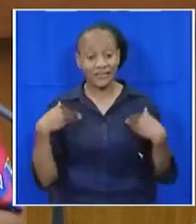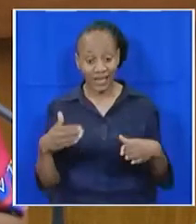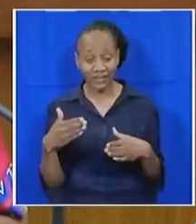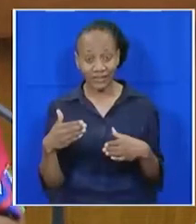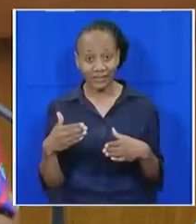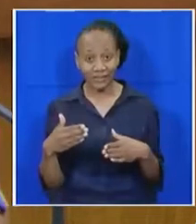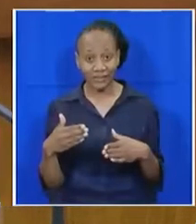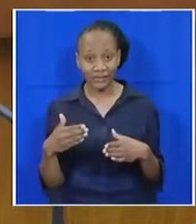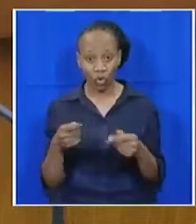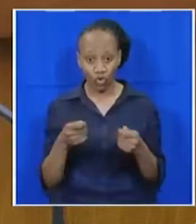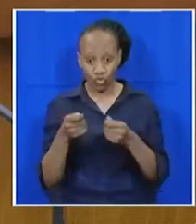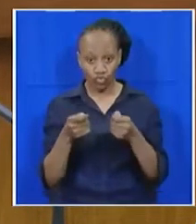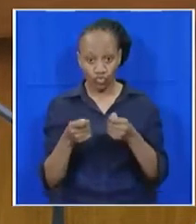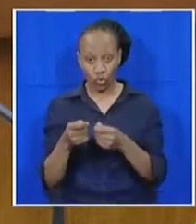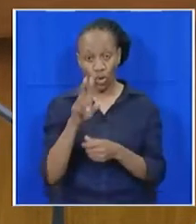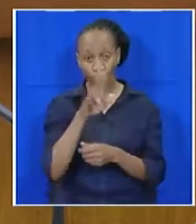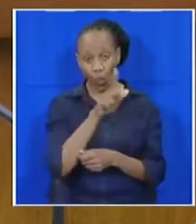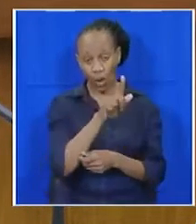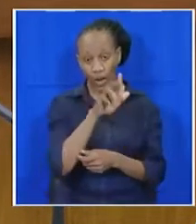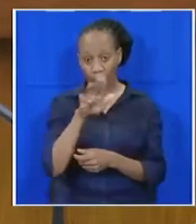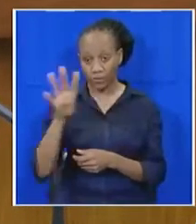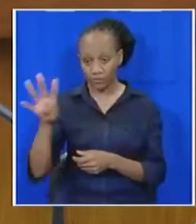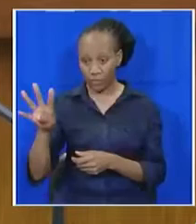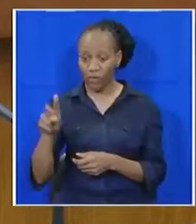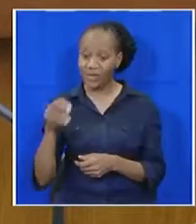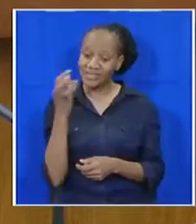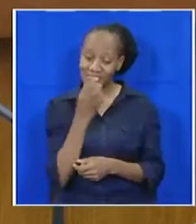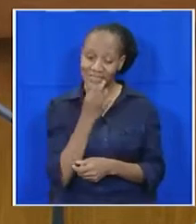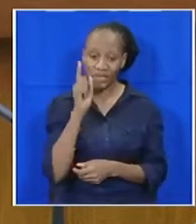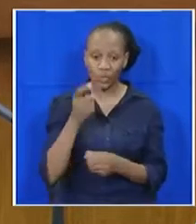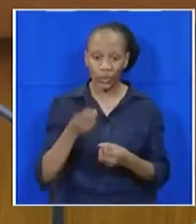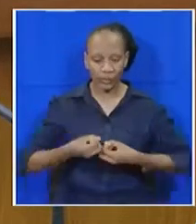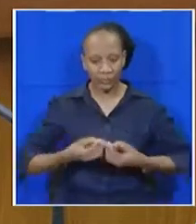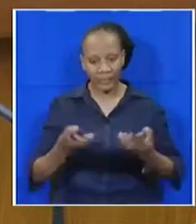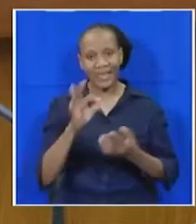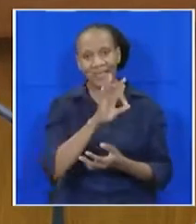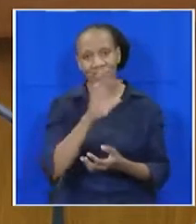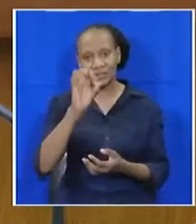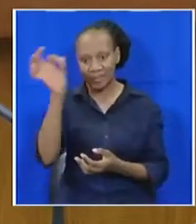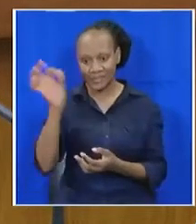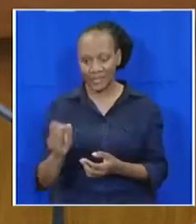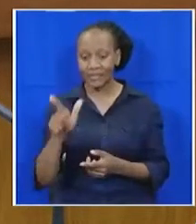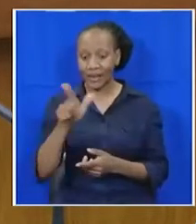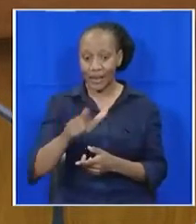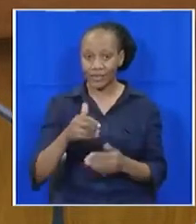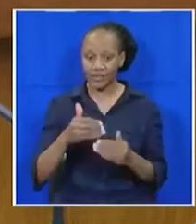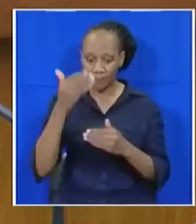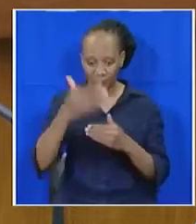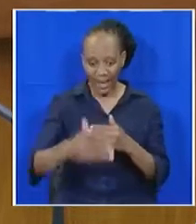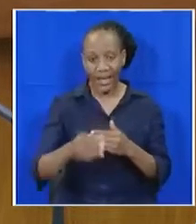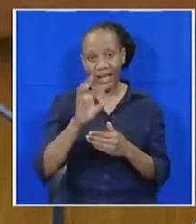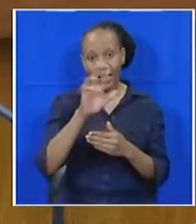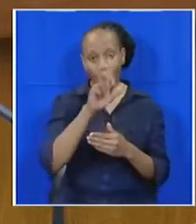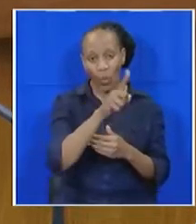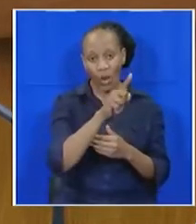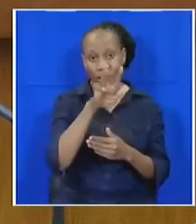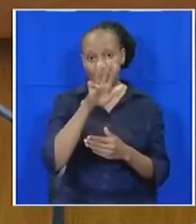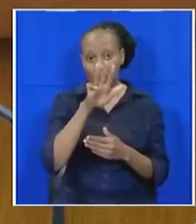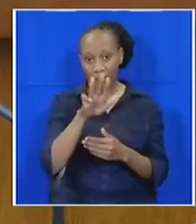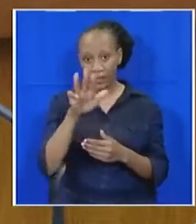1994, they promised to distribute 30% of the land back to black people by 1999 through